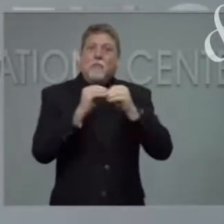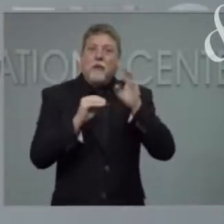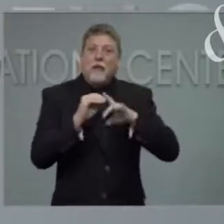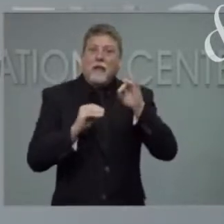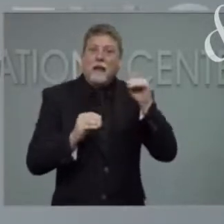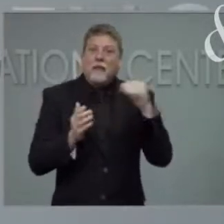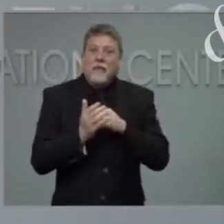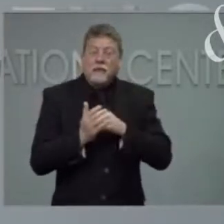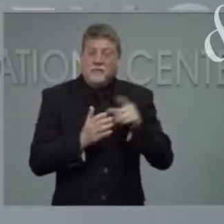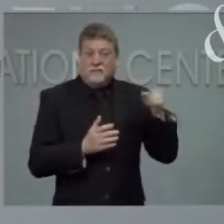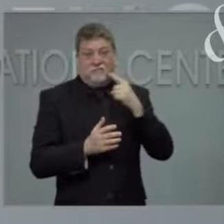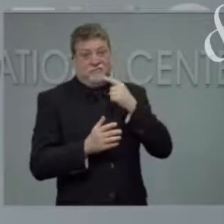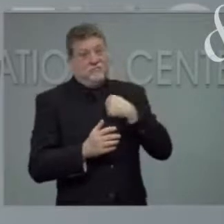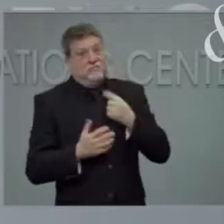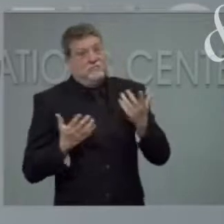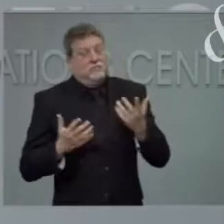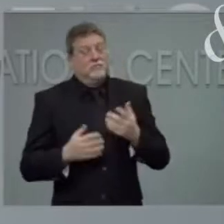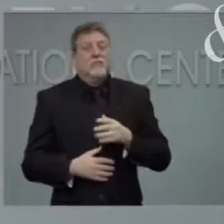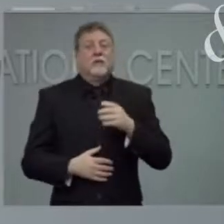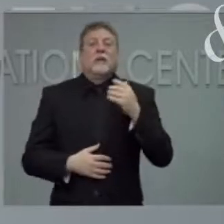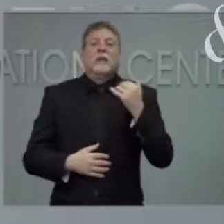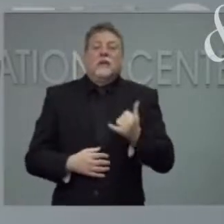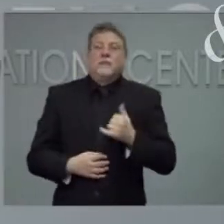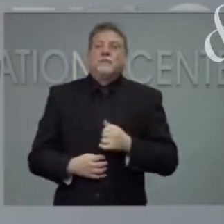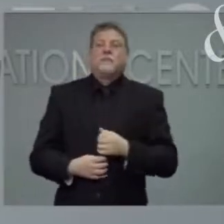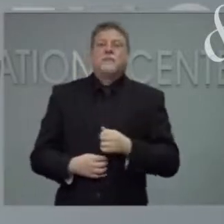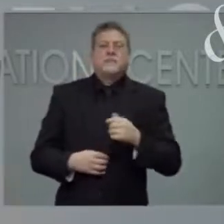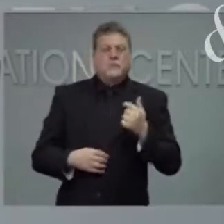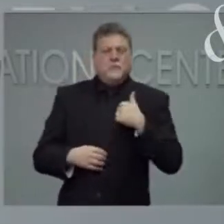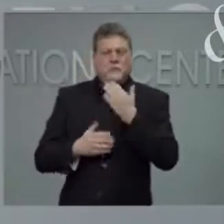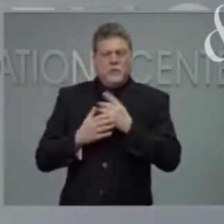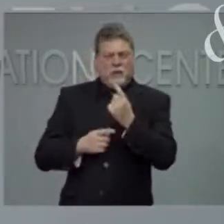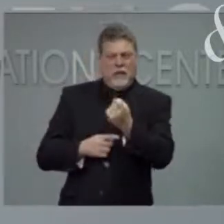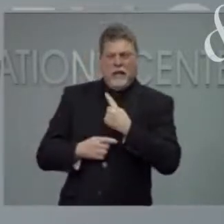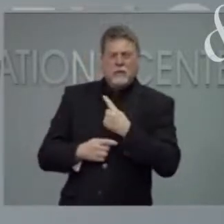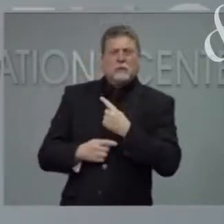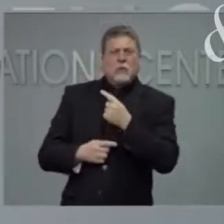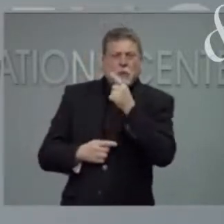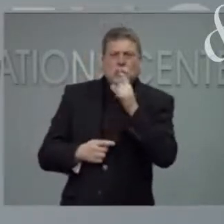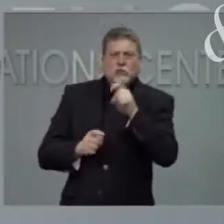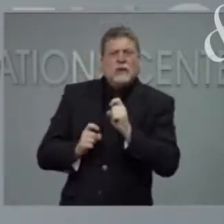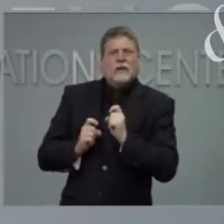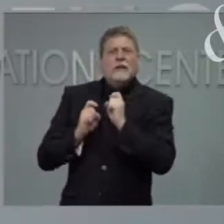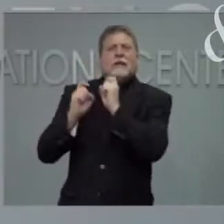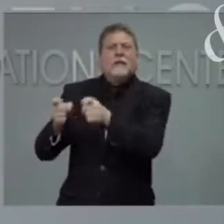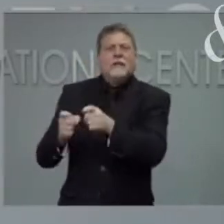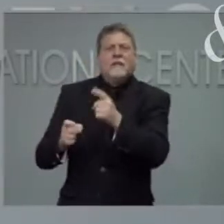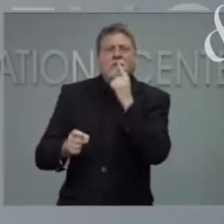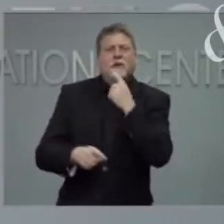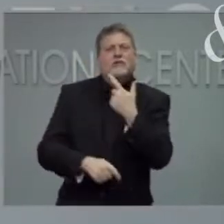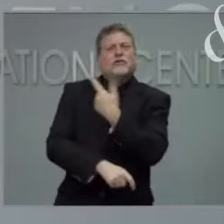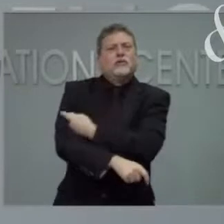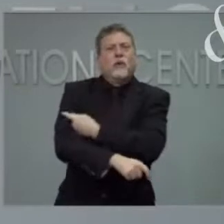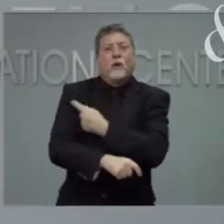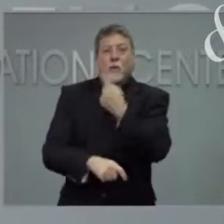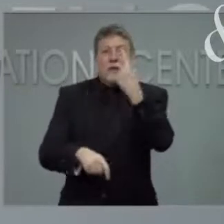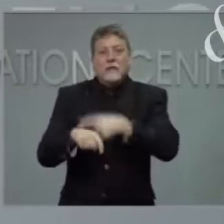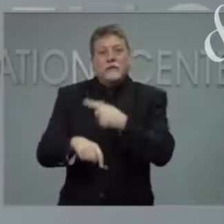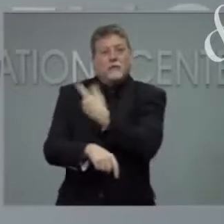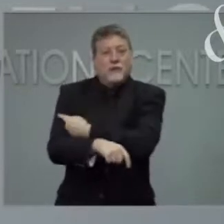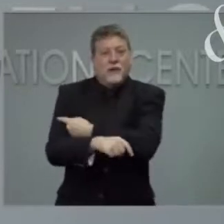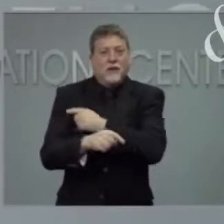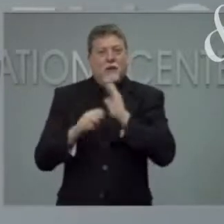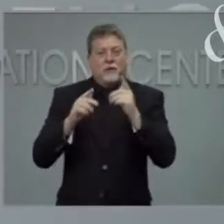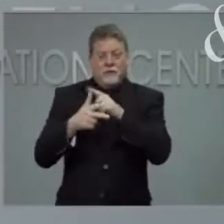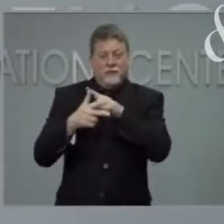who is ready for the 1-dose vaccines. And there were providers all across the state who we're going to be in 33